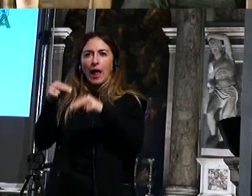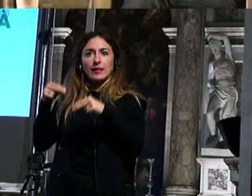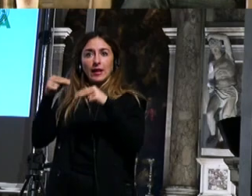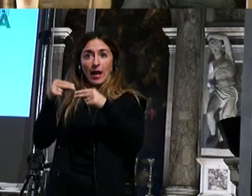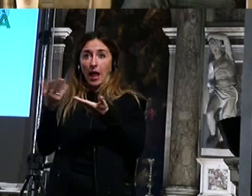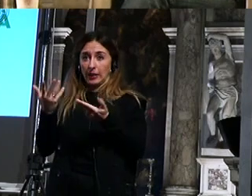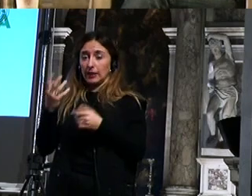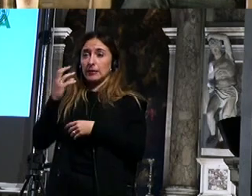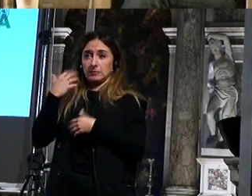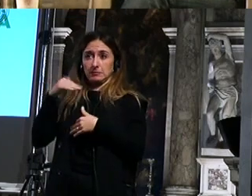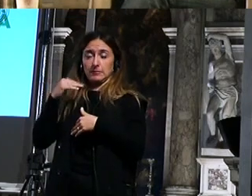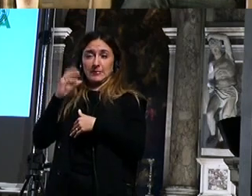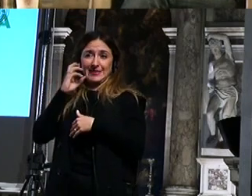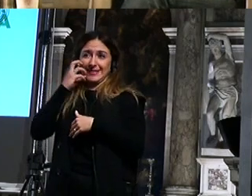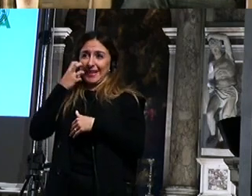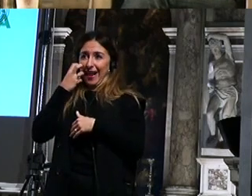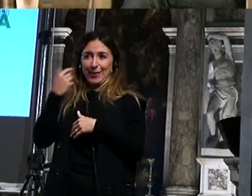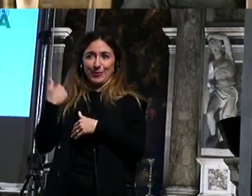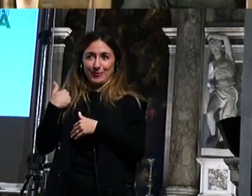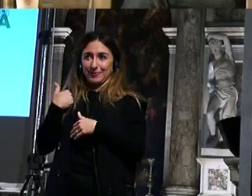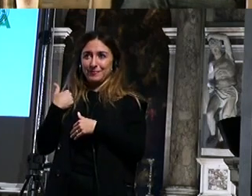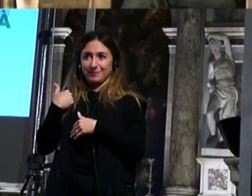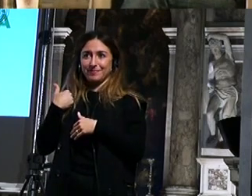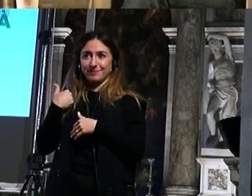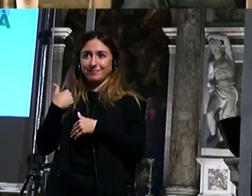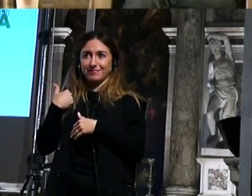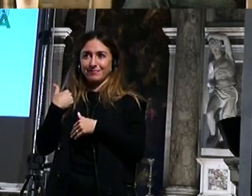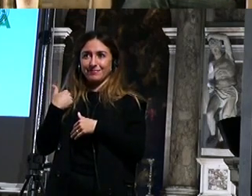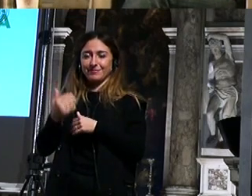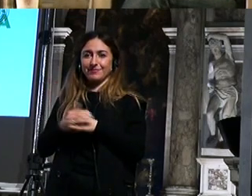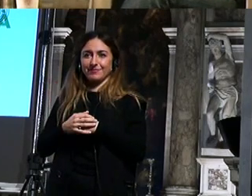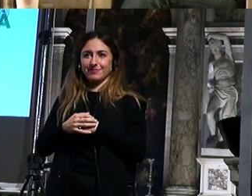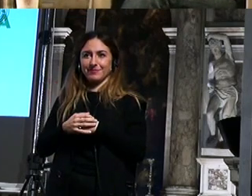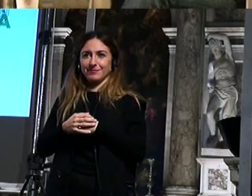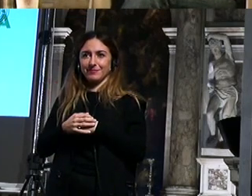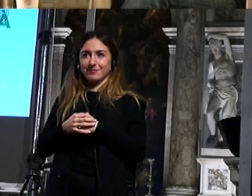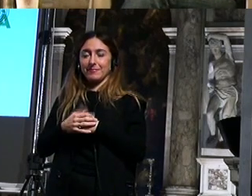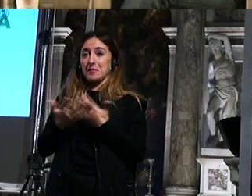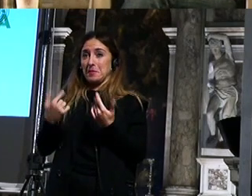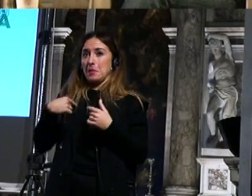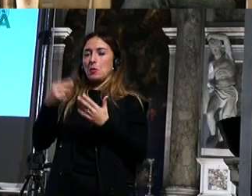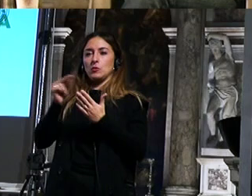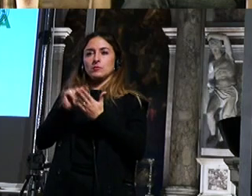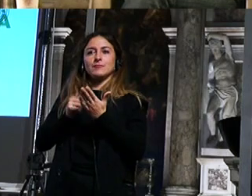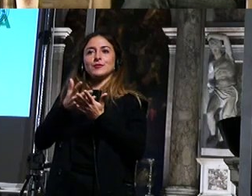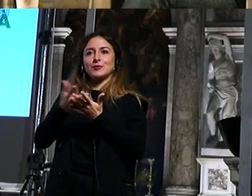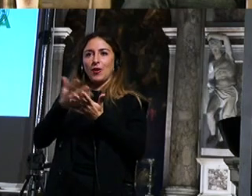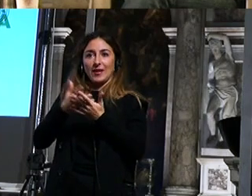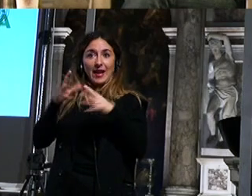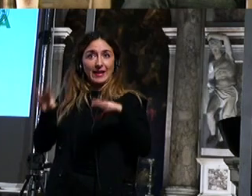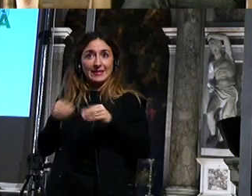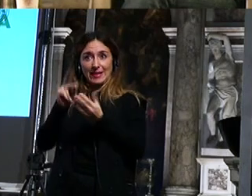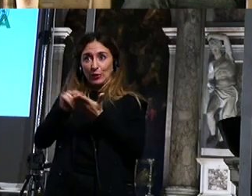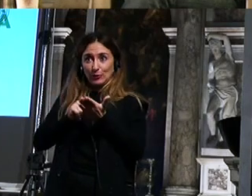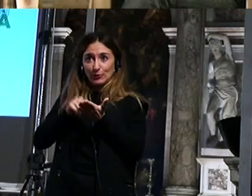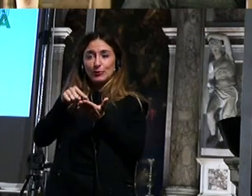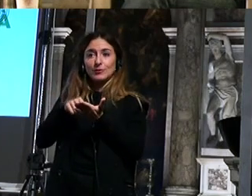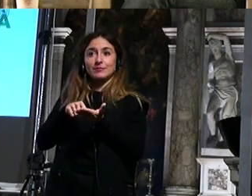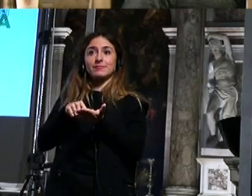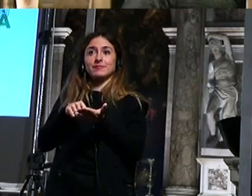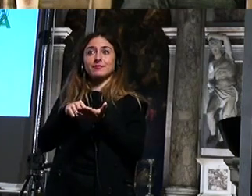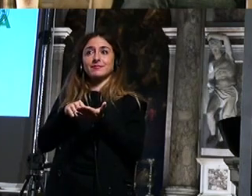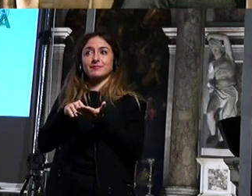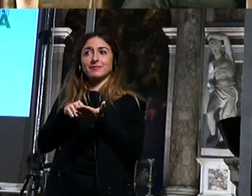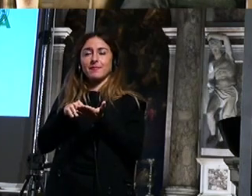And so I began to write a story about a dancer dancing in Tel Aviv, an American dancer dancing